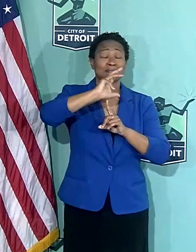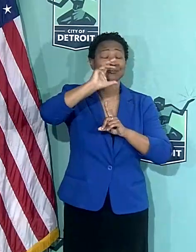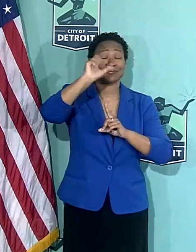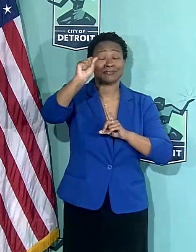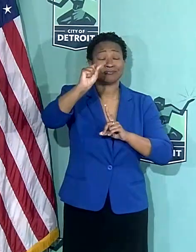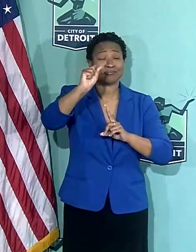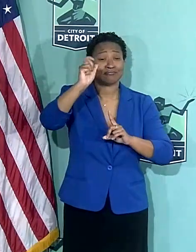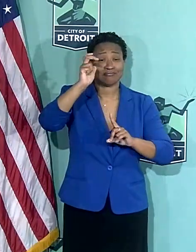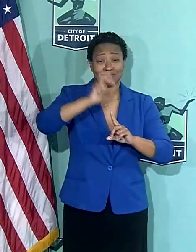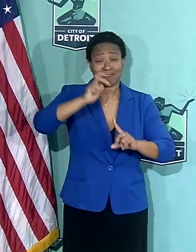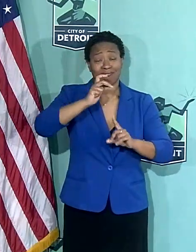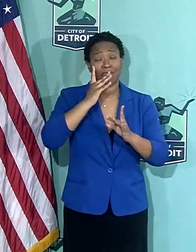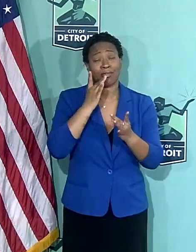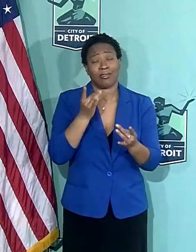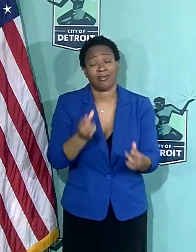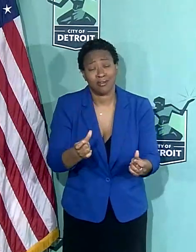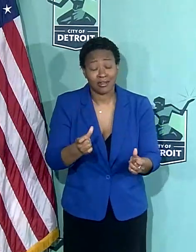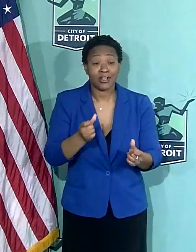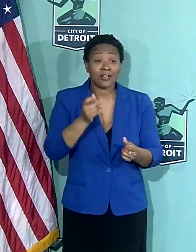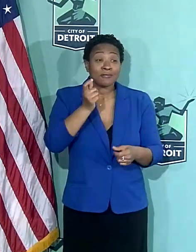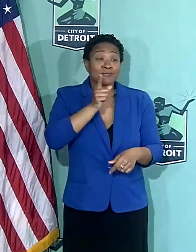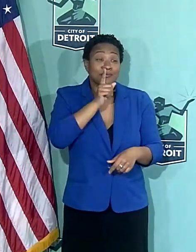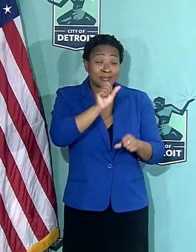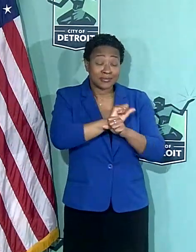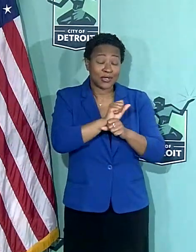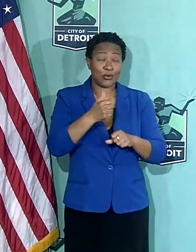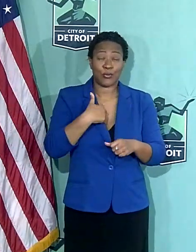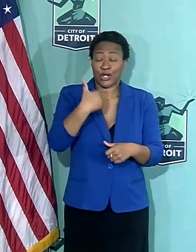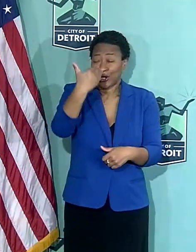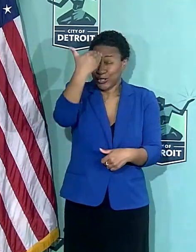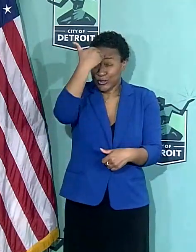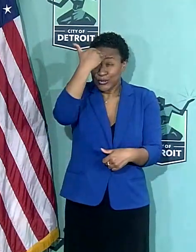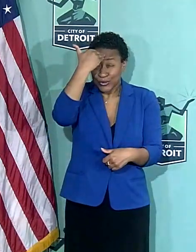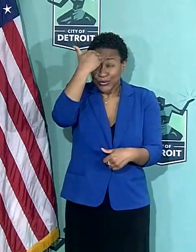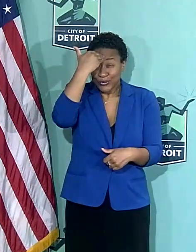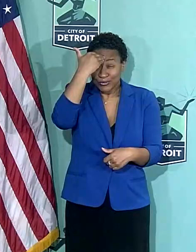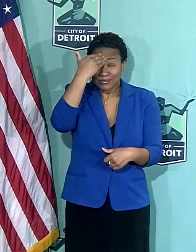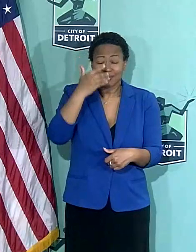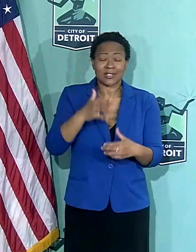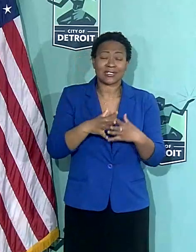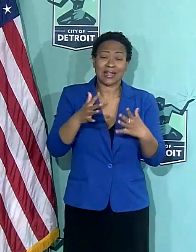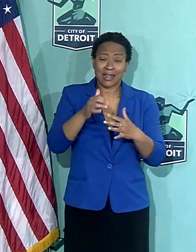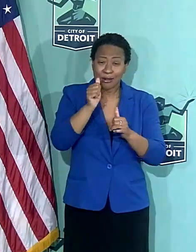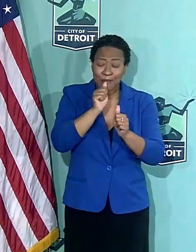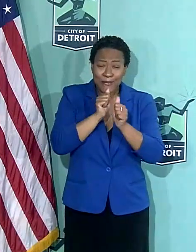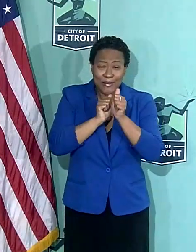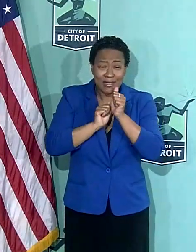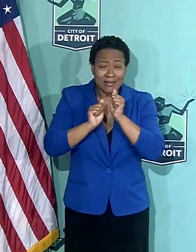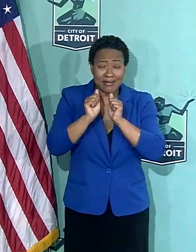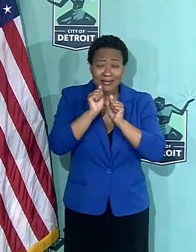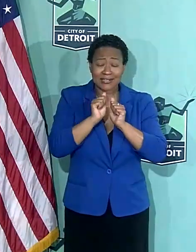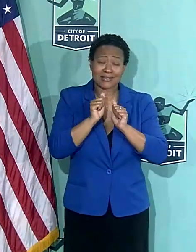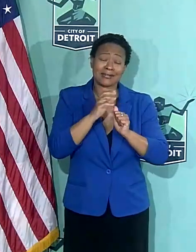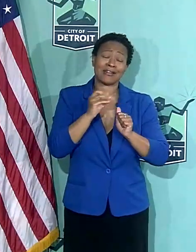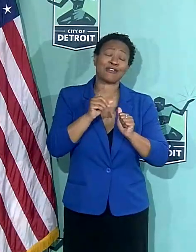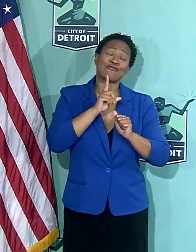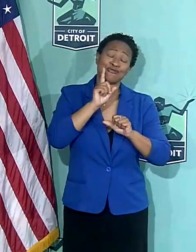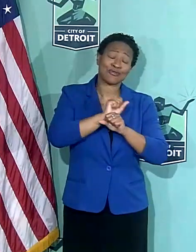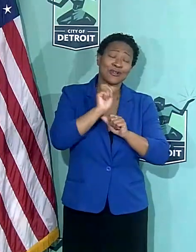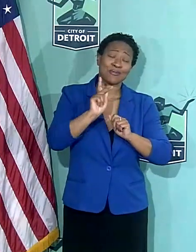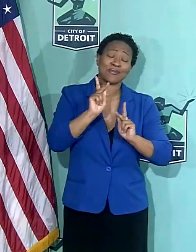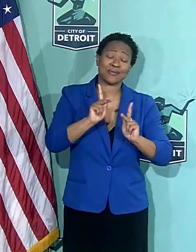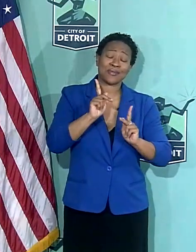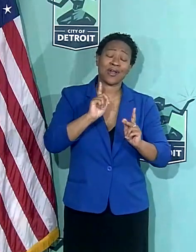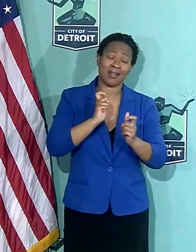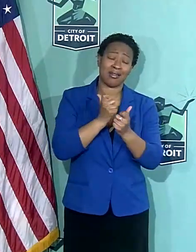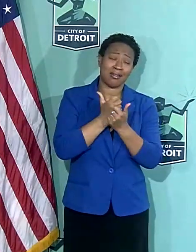And it was, to us, you could definitely tell that there was a whole lot of patience and a handful of love that definitely